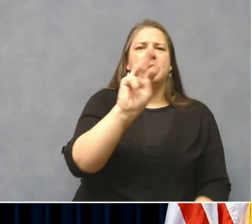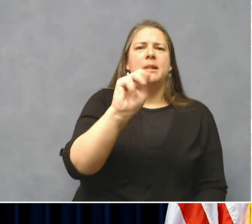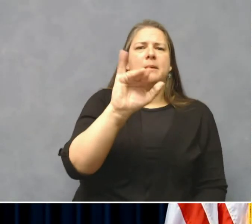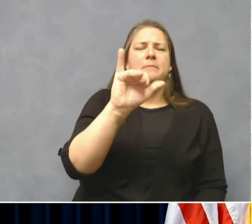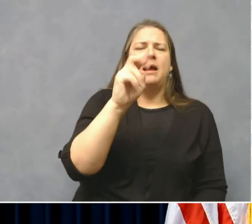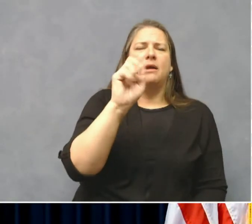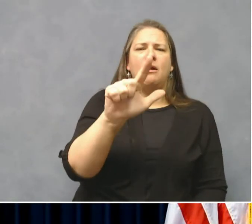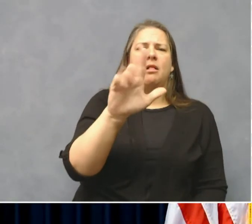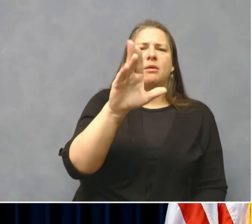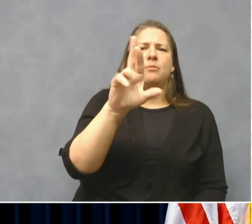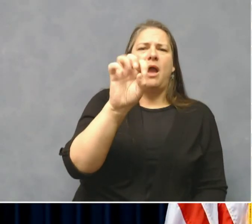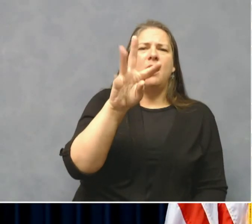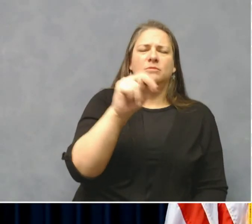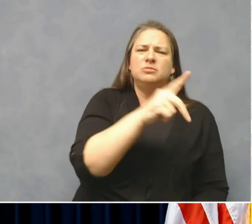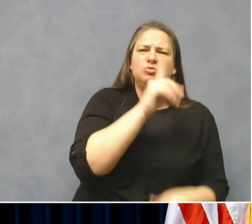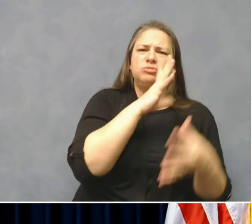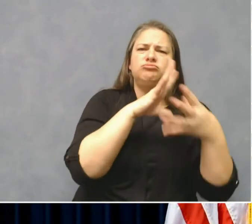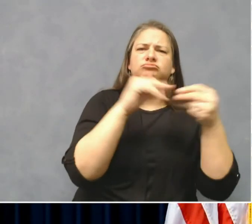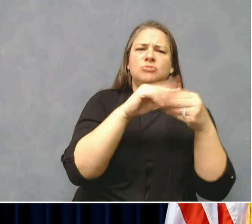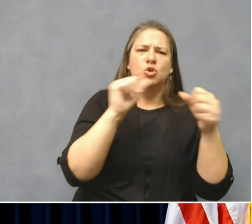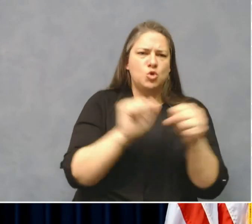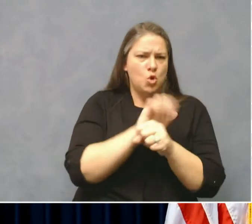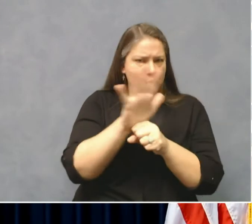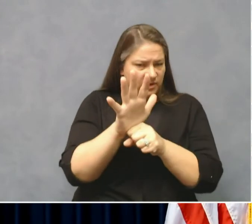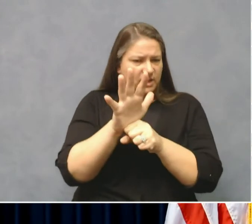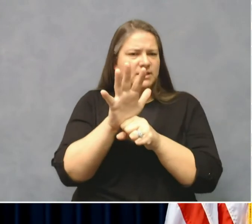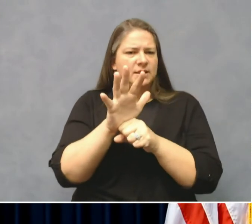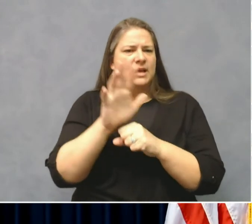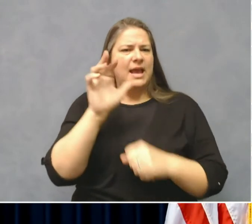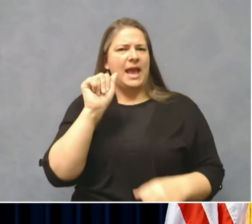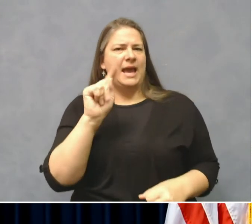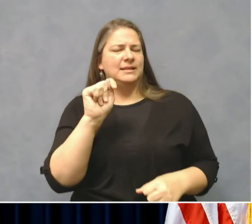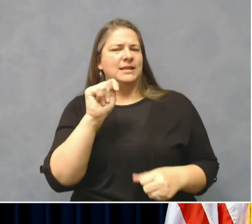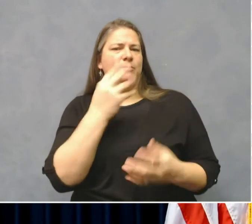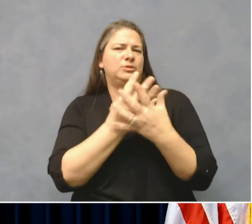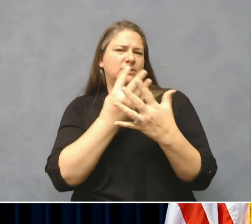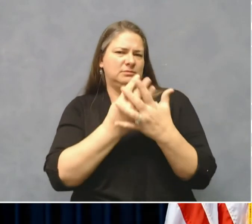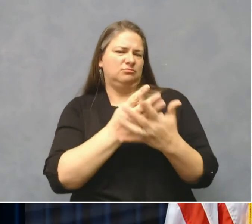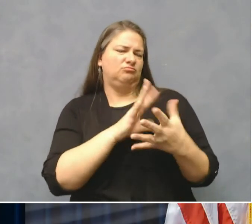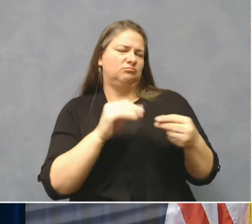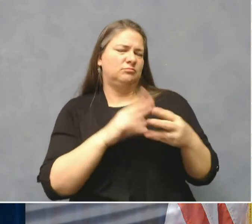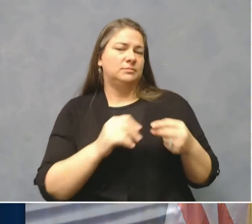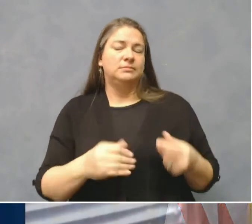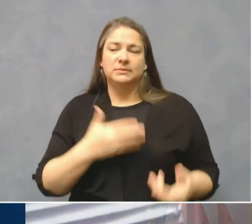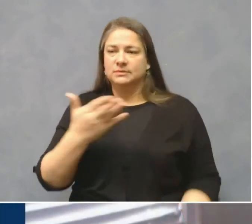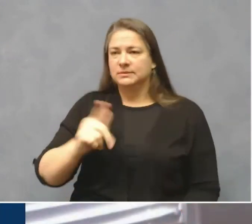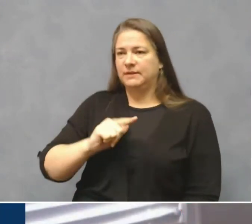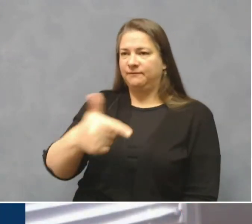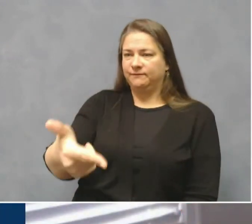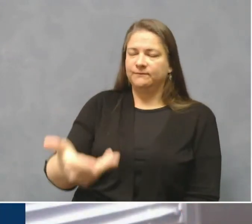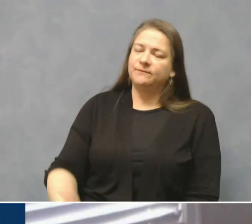the COVID outbreaks in our state prisons. Steve?